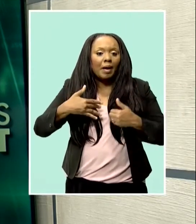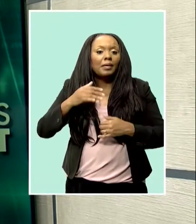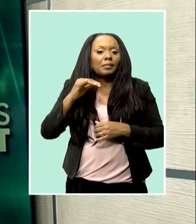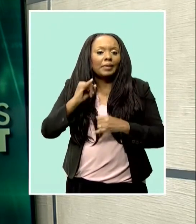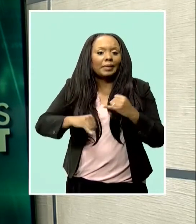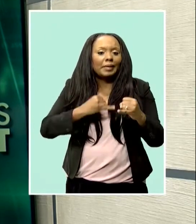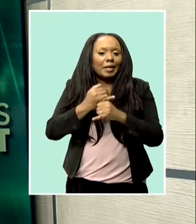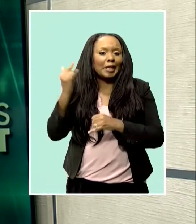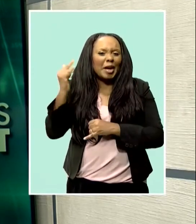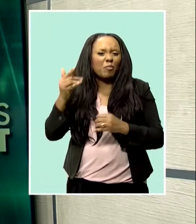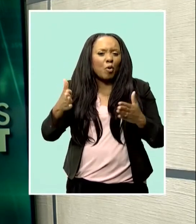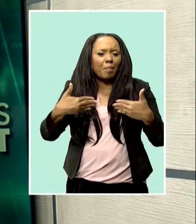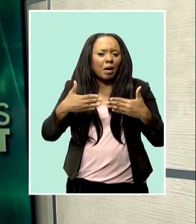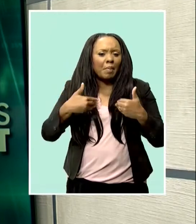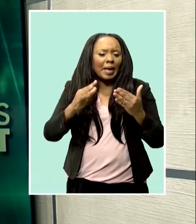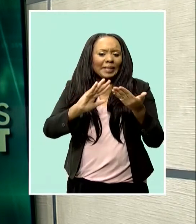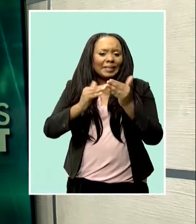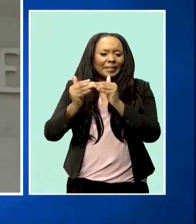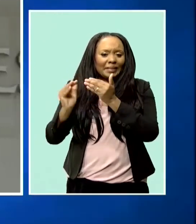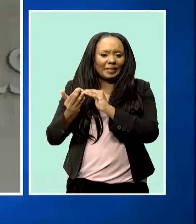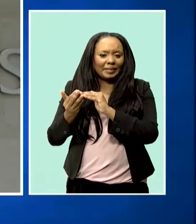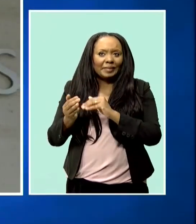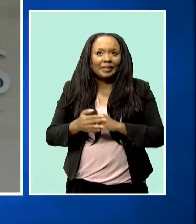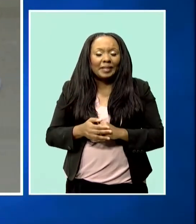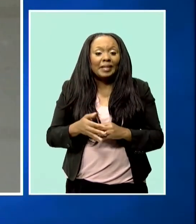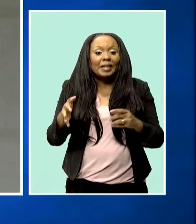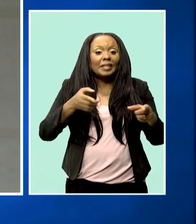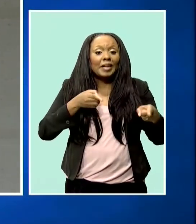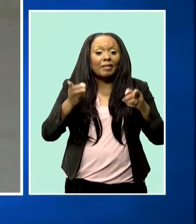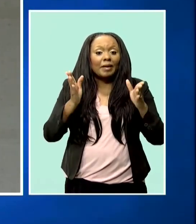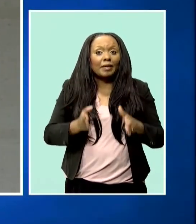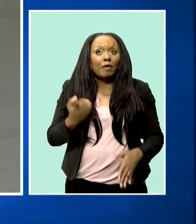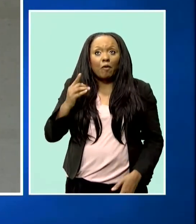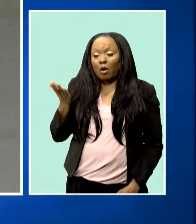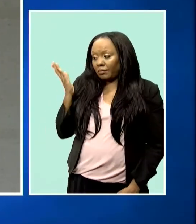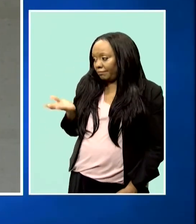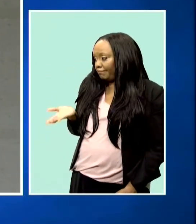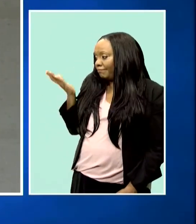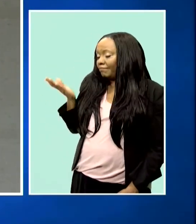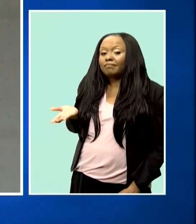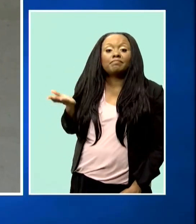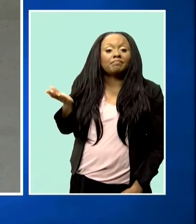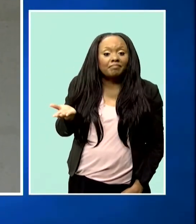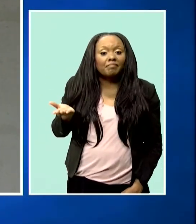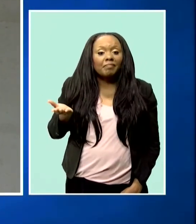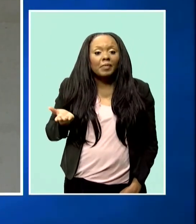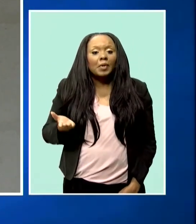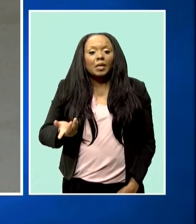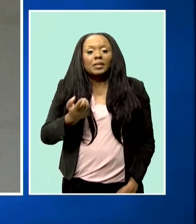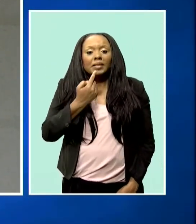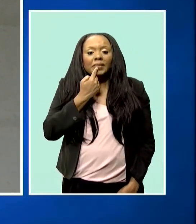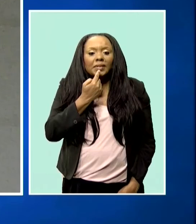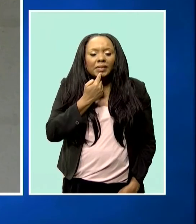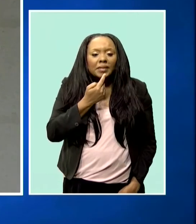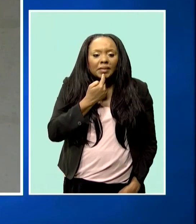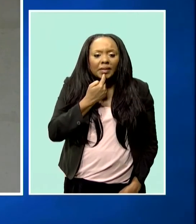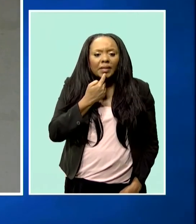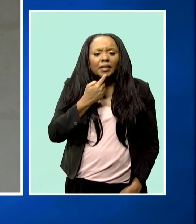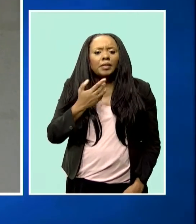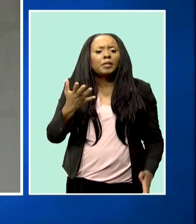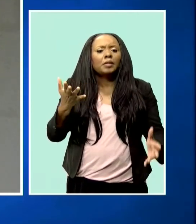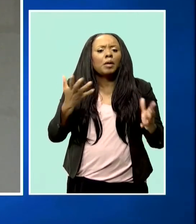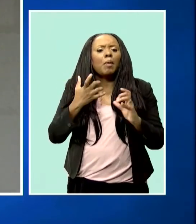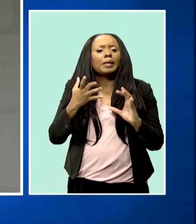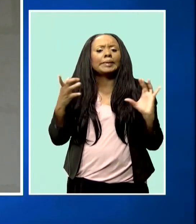Panama City. Managing Director and Chief Executive Officer of Goddard Enterprises Limited, Anthony Alley, told the Business Report